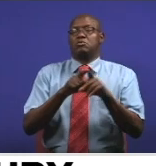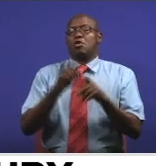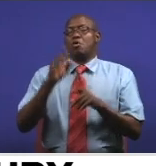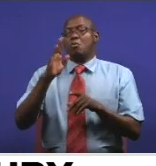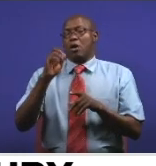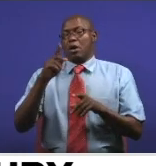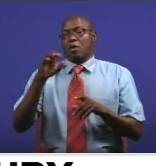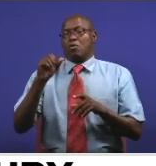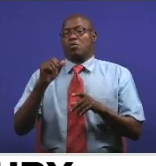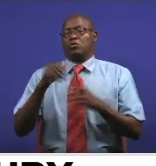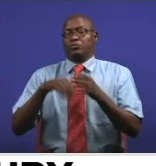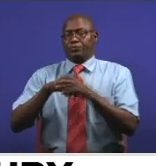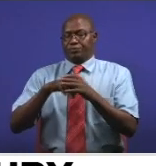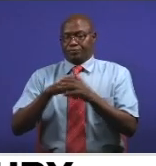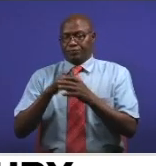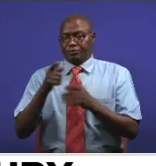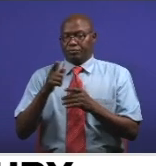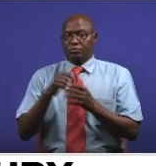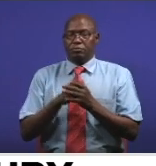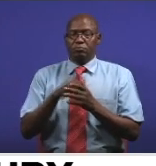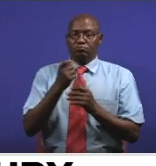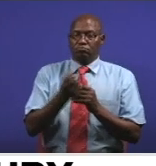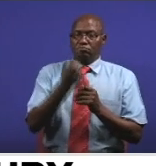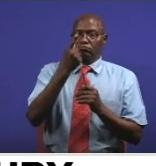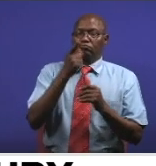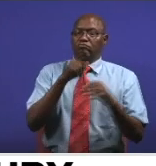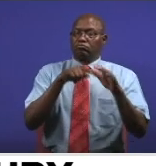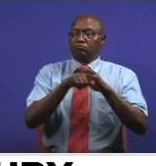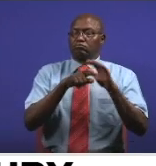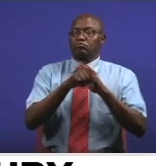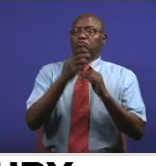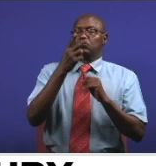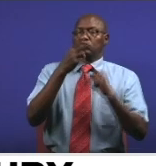3 times. He is also United's top scorer this season with 27